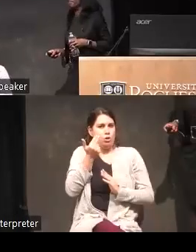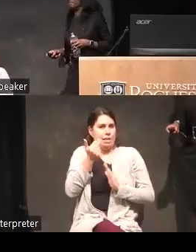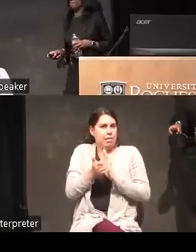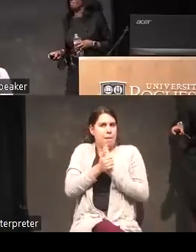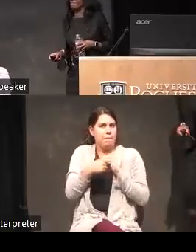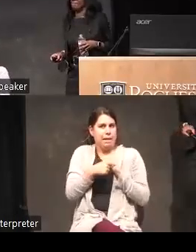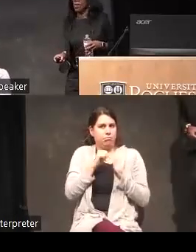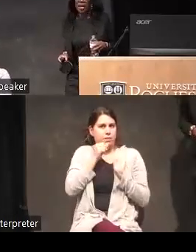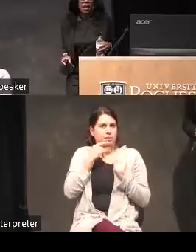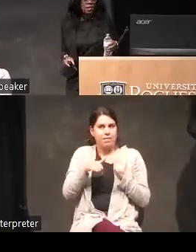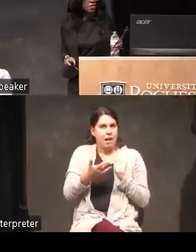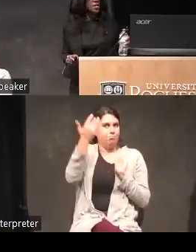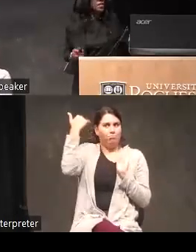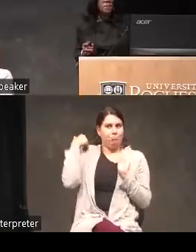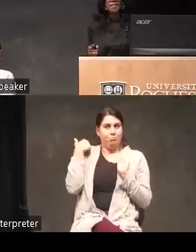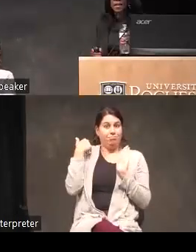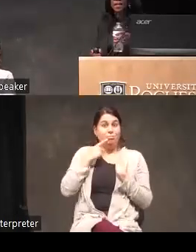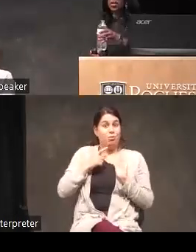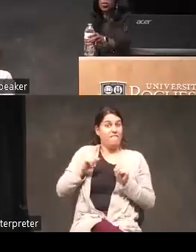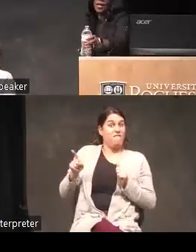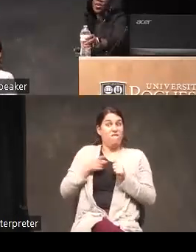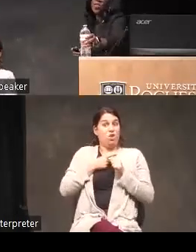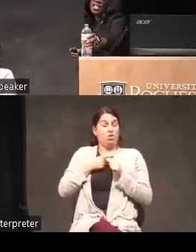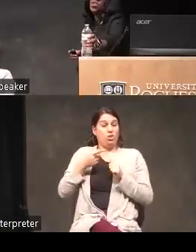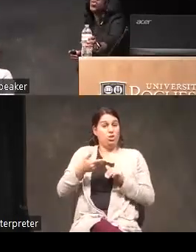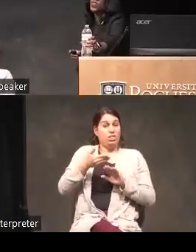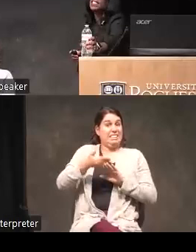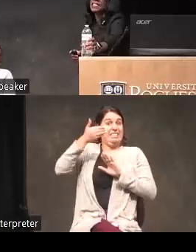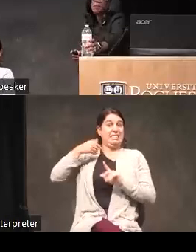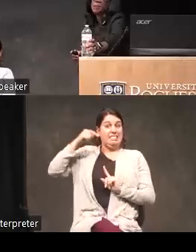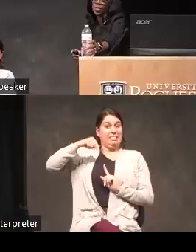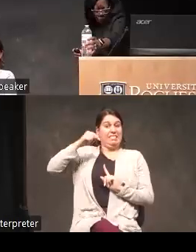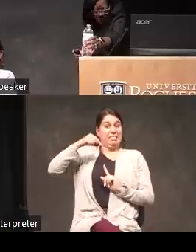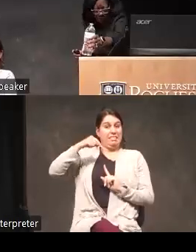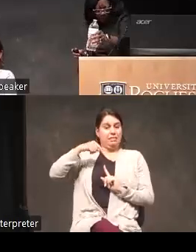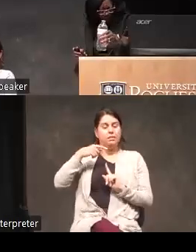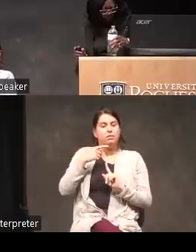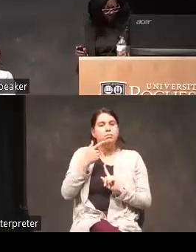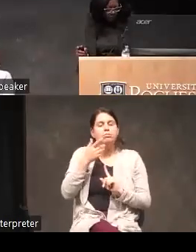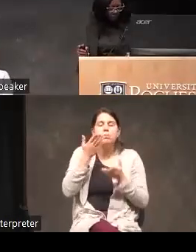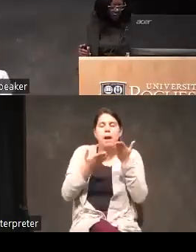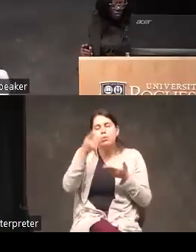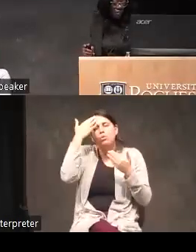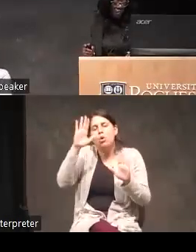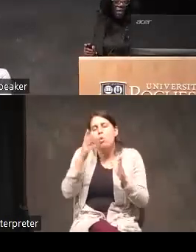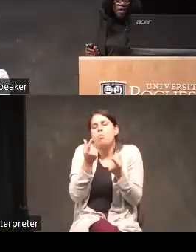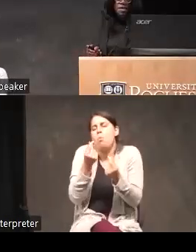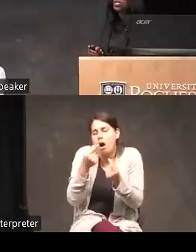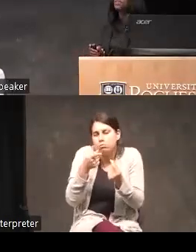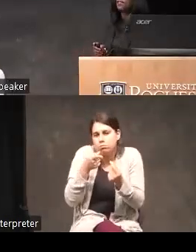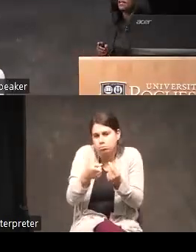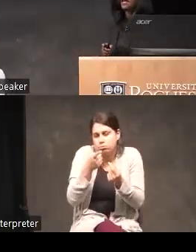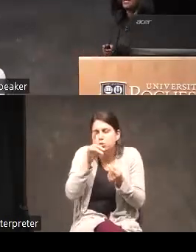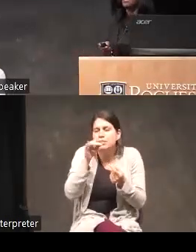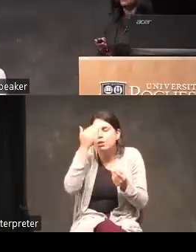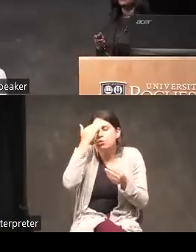said, right? The 13th Amendment that you really knew sort of conceptually what it meant, even if you didn't know the terms